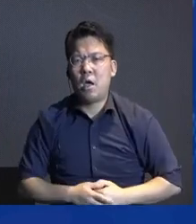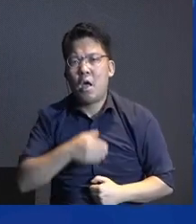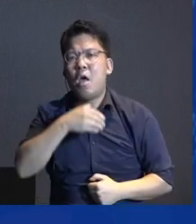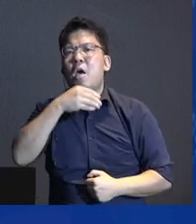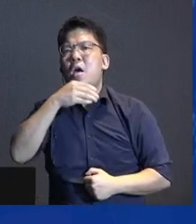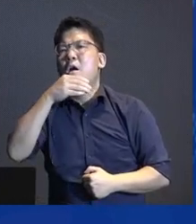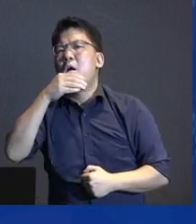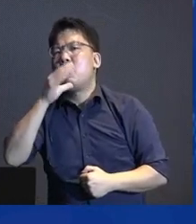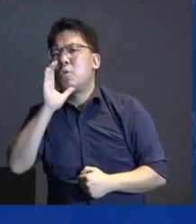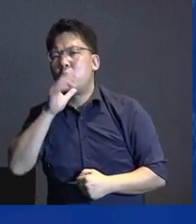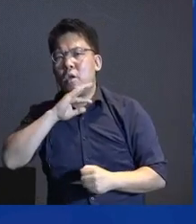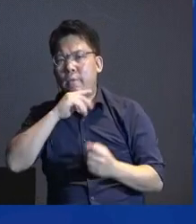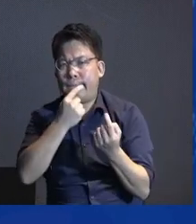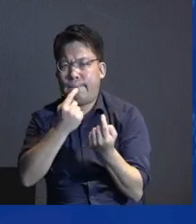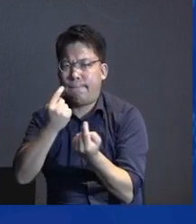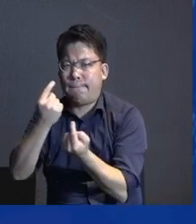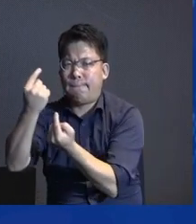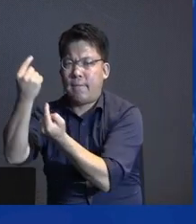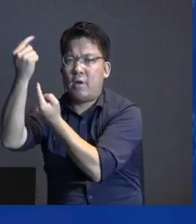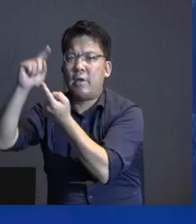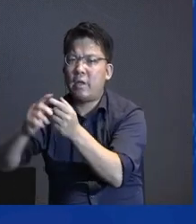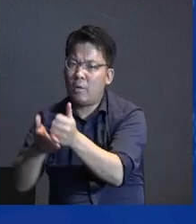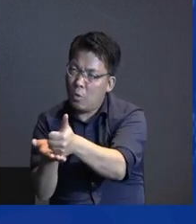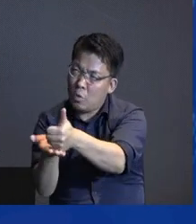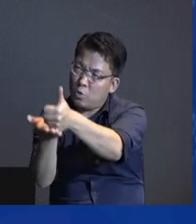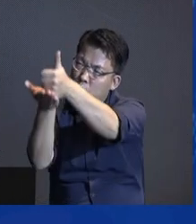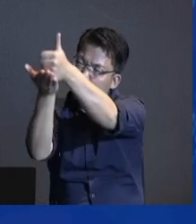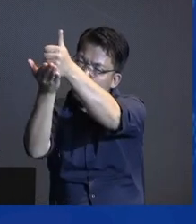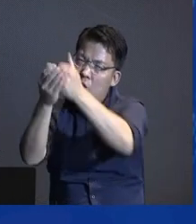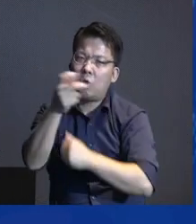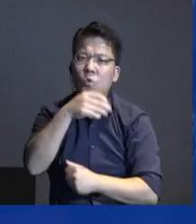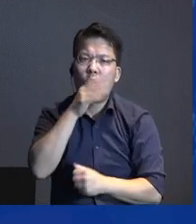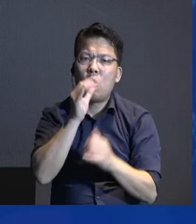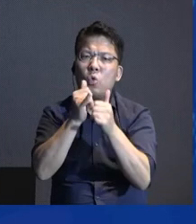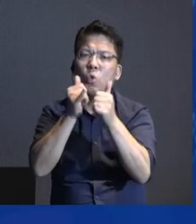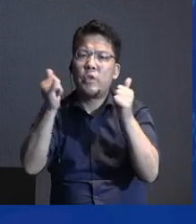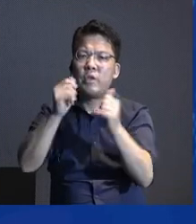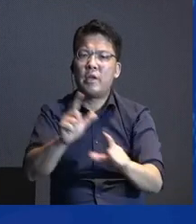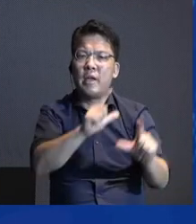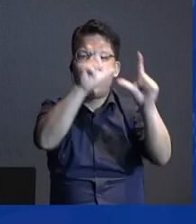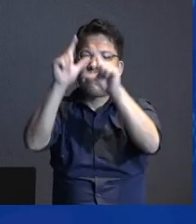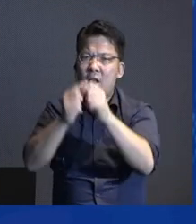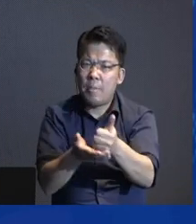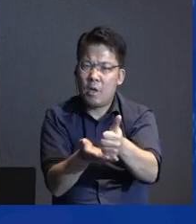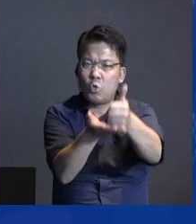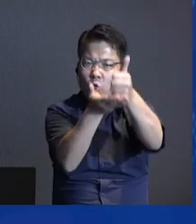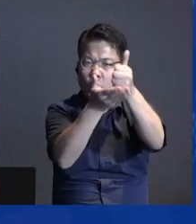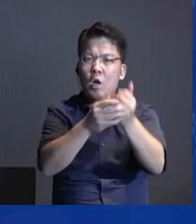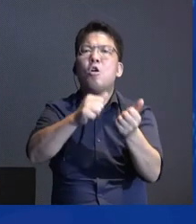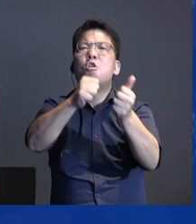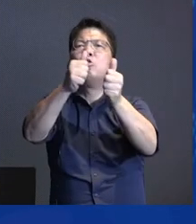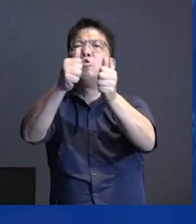death, to being yourself and to have diverse and flexible values.